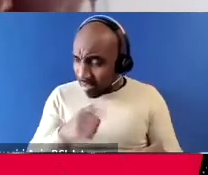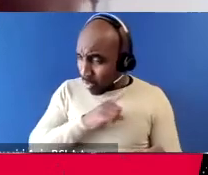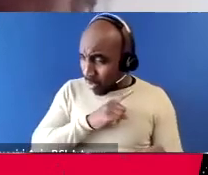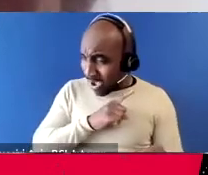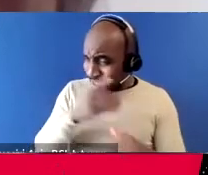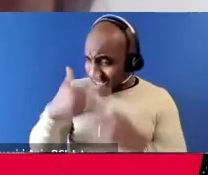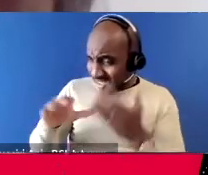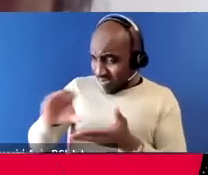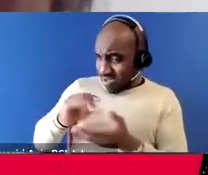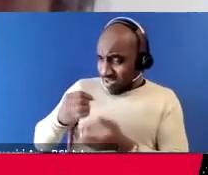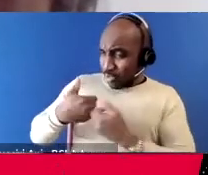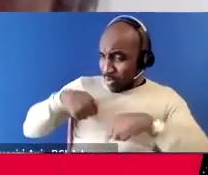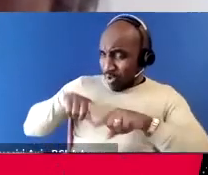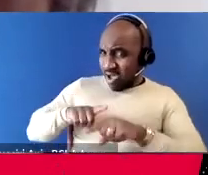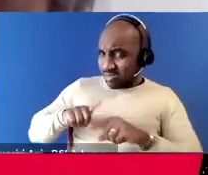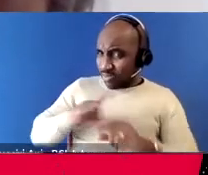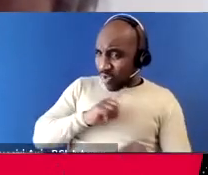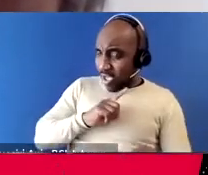industry.